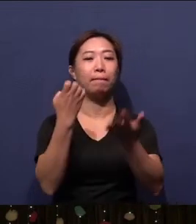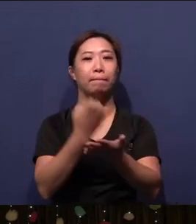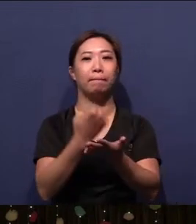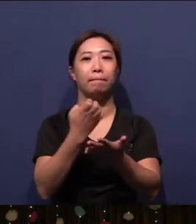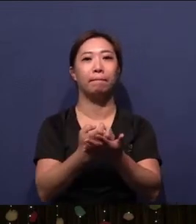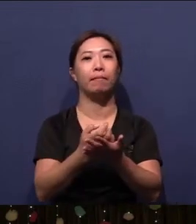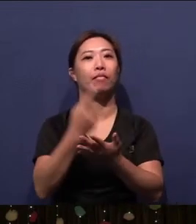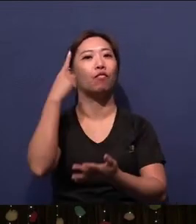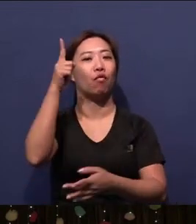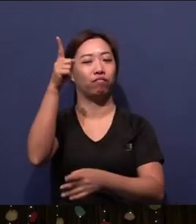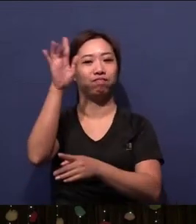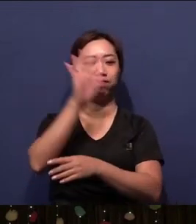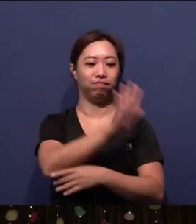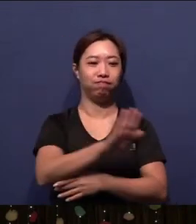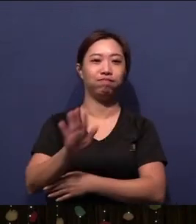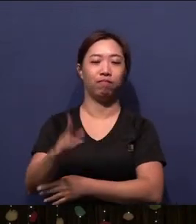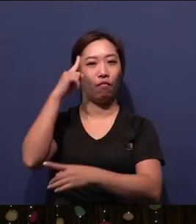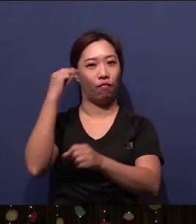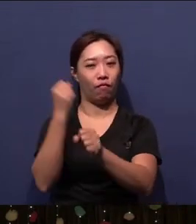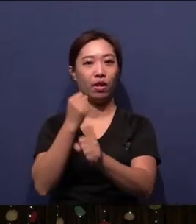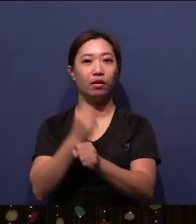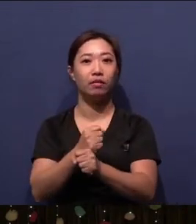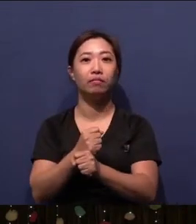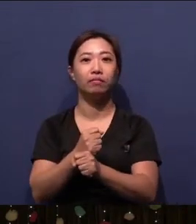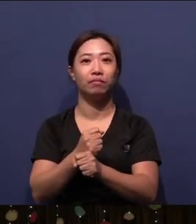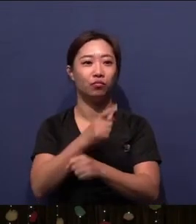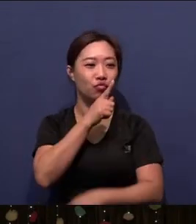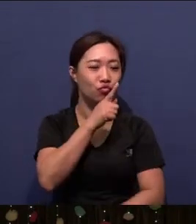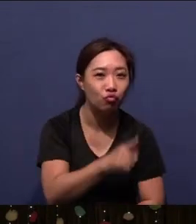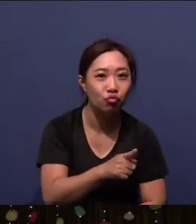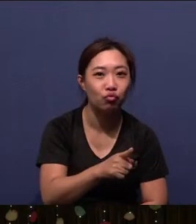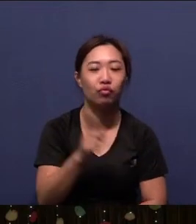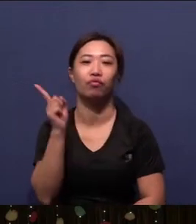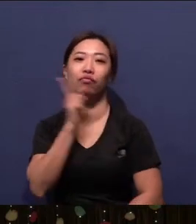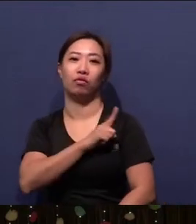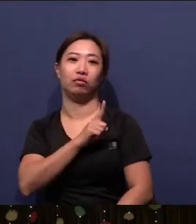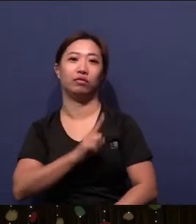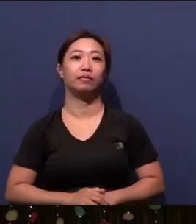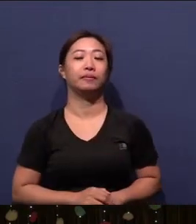faith, whether their faith is genuine or not.